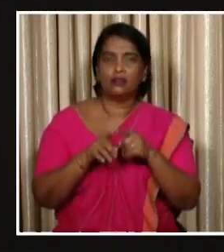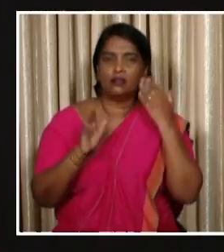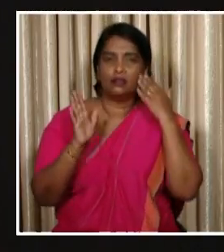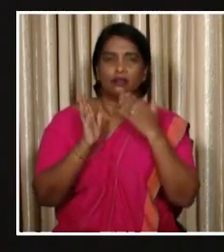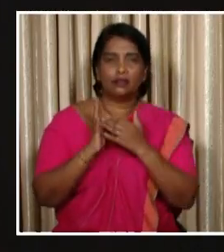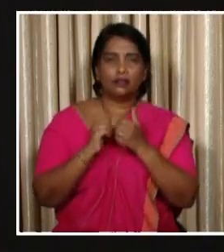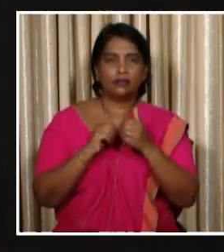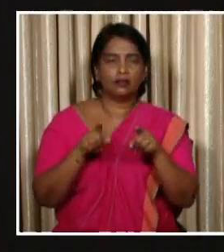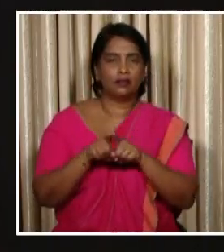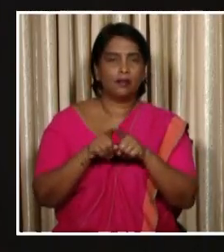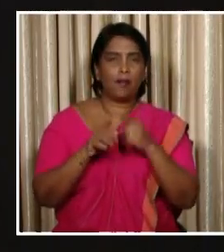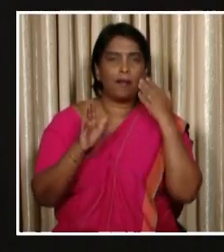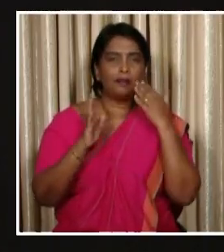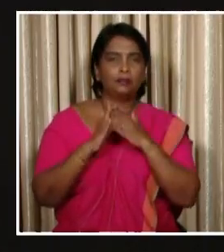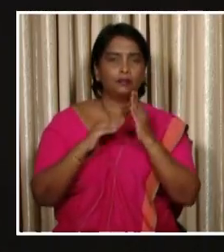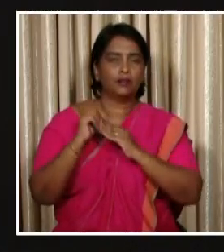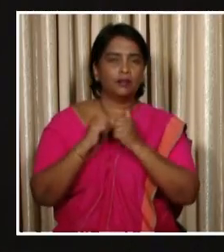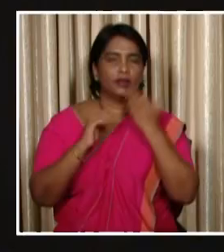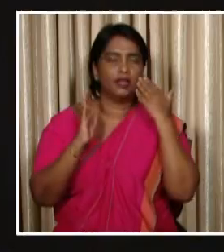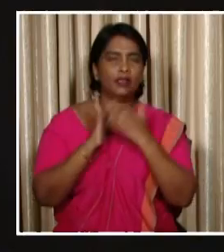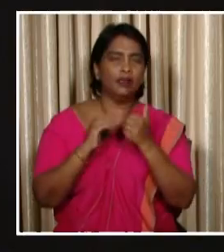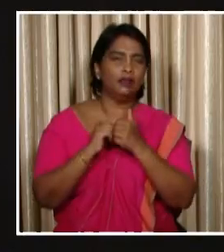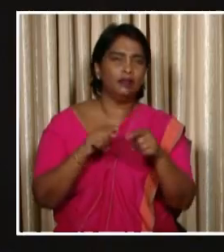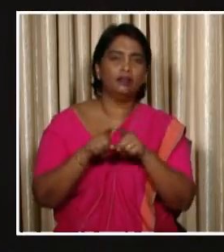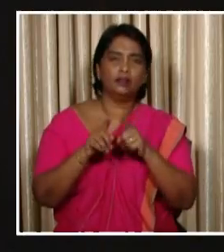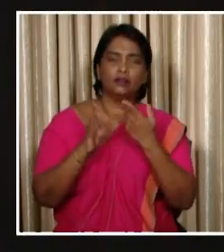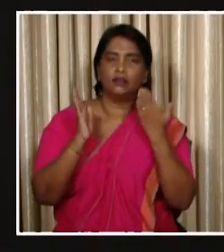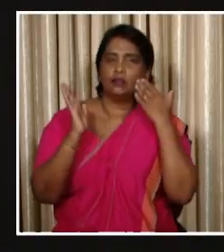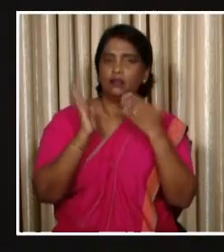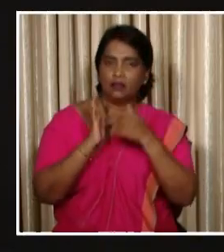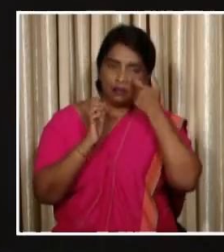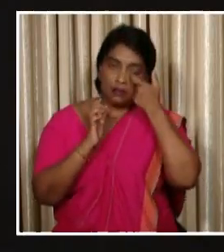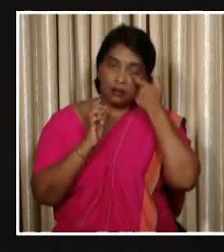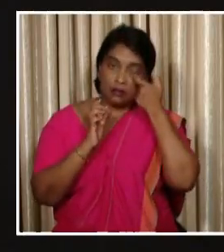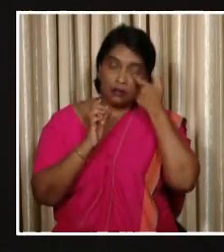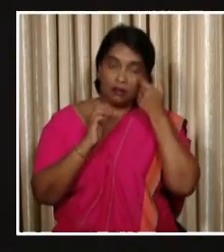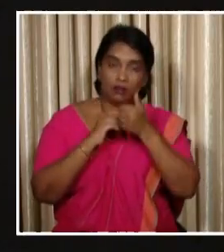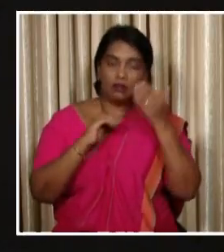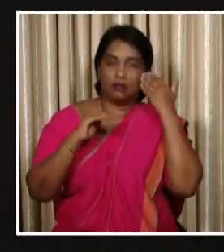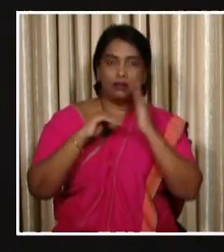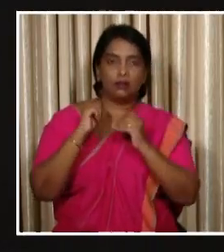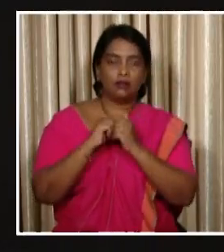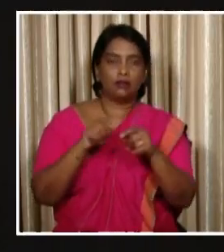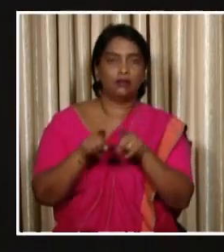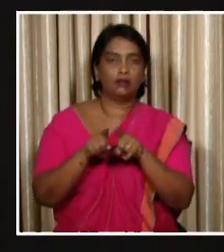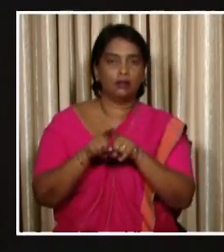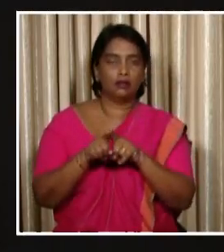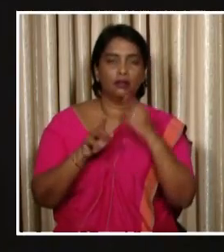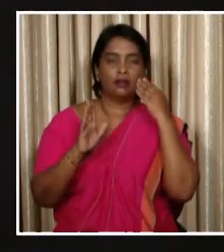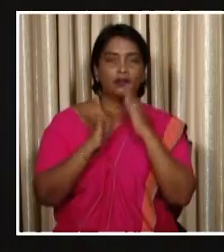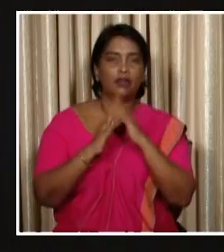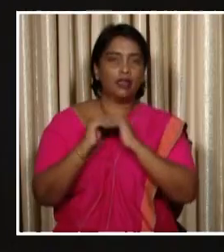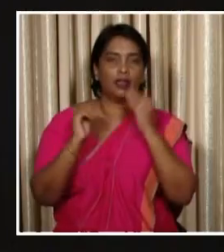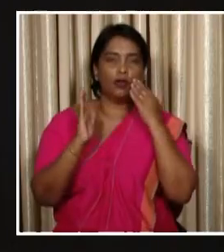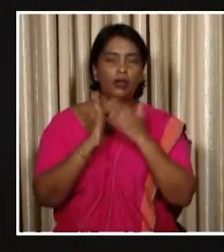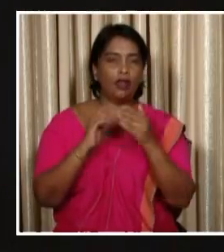possible. Debt restructuring agreement, we clearly had a different arrangement, a beneficial arrangement, but 2 days before